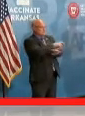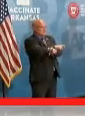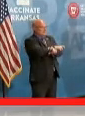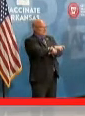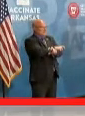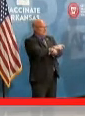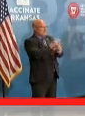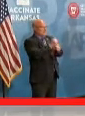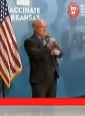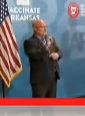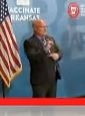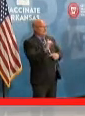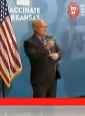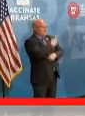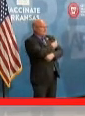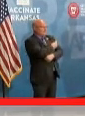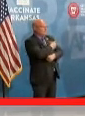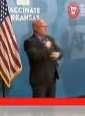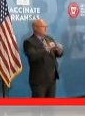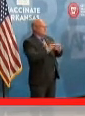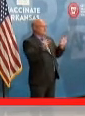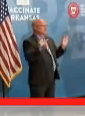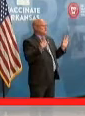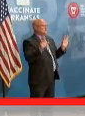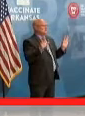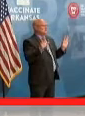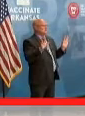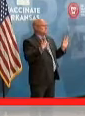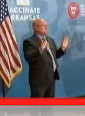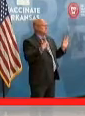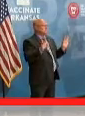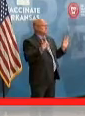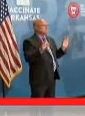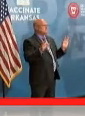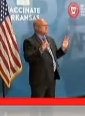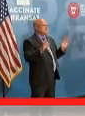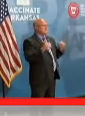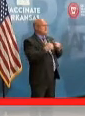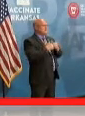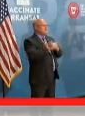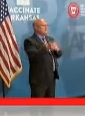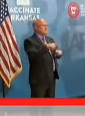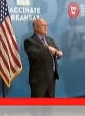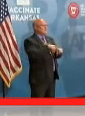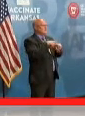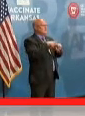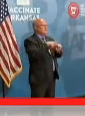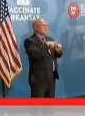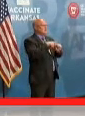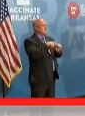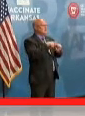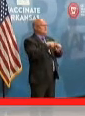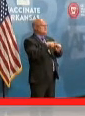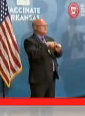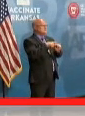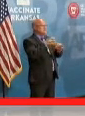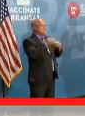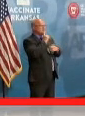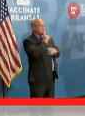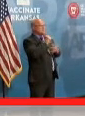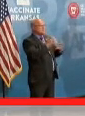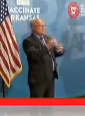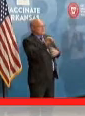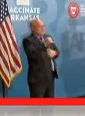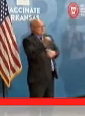vaccine? And also, to clarify, how hard is the pause in terms of providers? Like, if somebody really wants